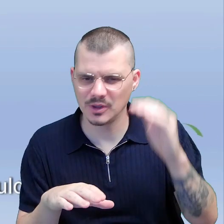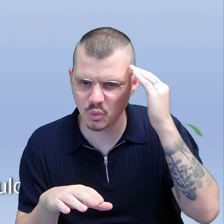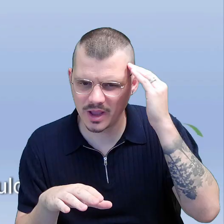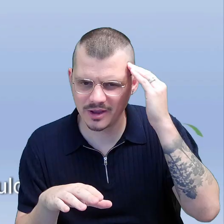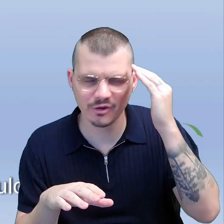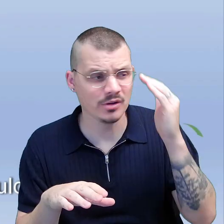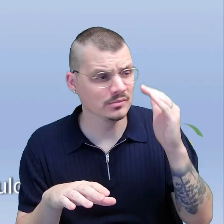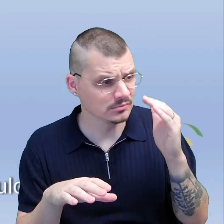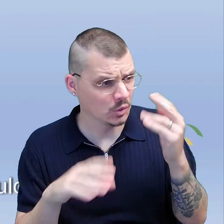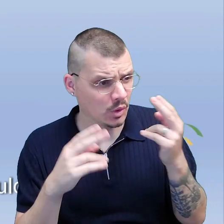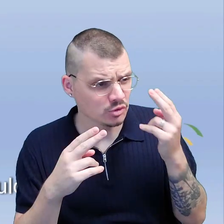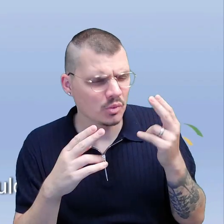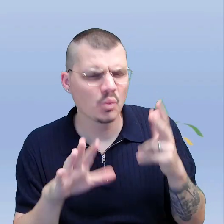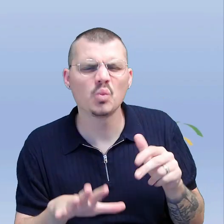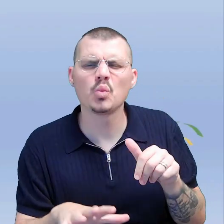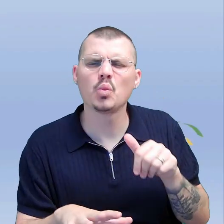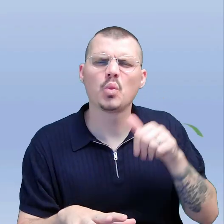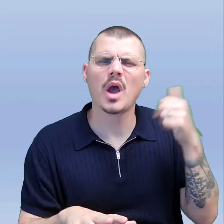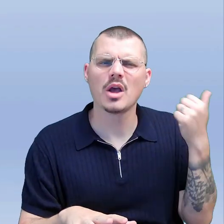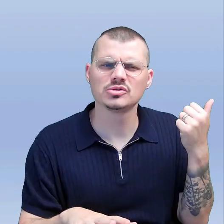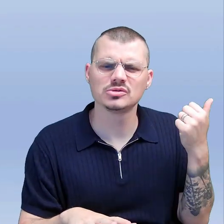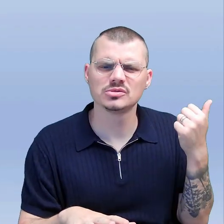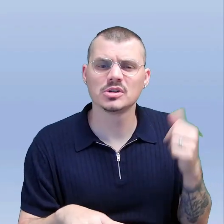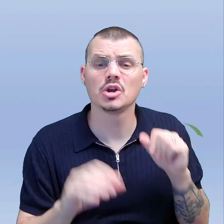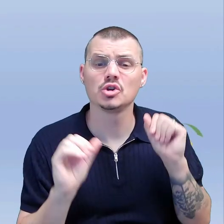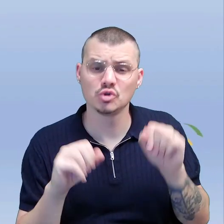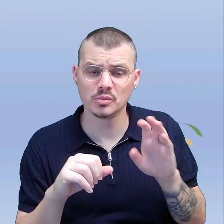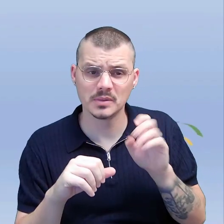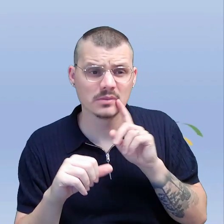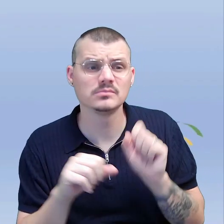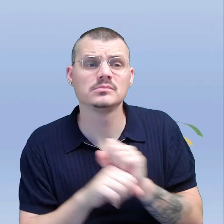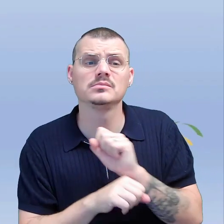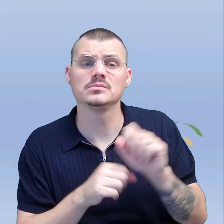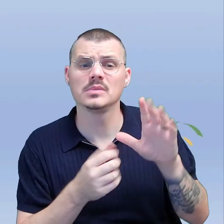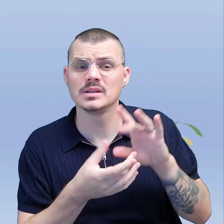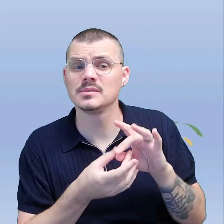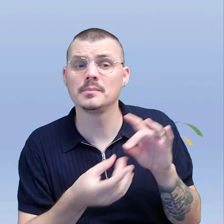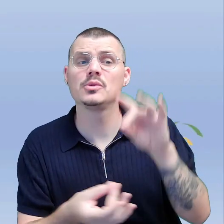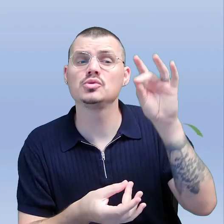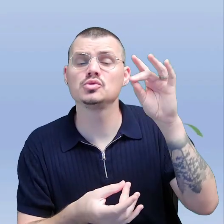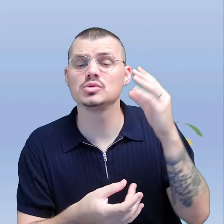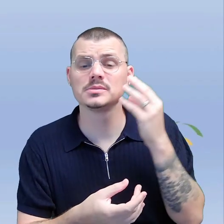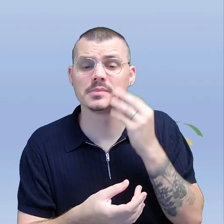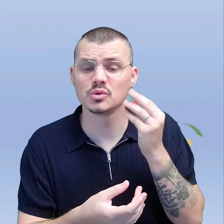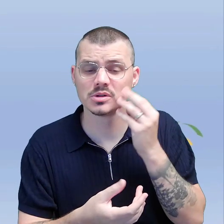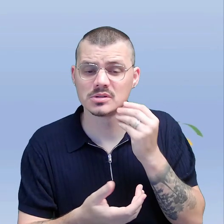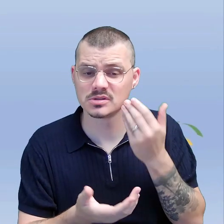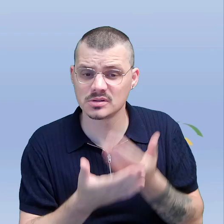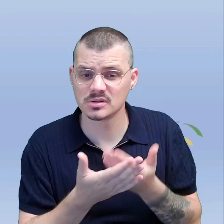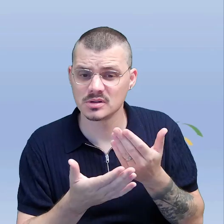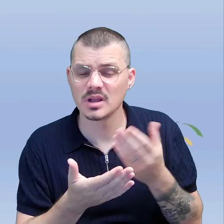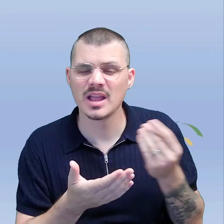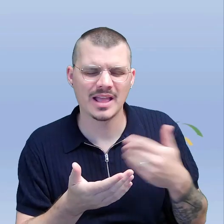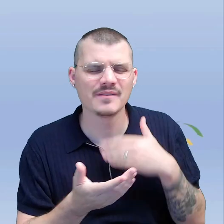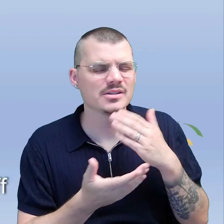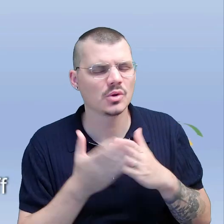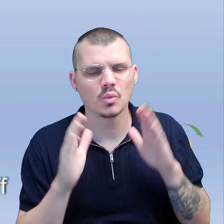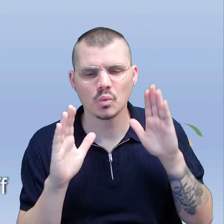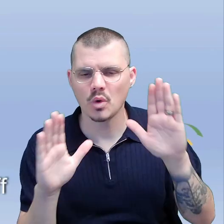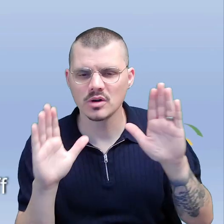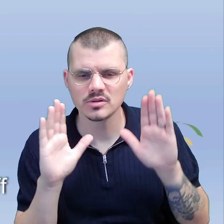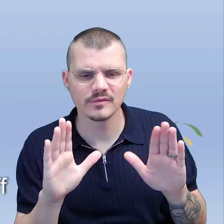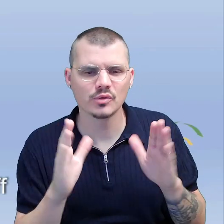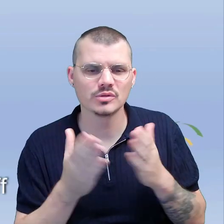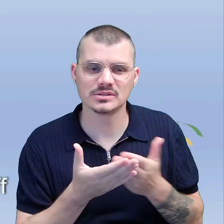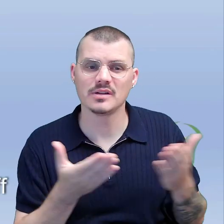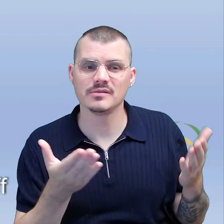be aware of what else could that be. It could be an authentic spiritual experience. And there's been